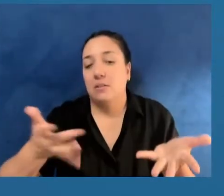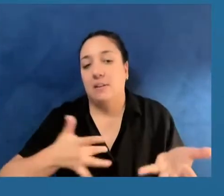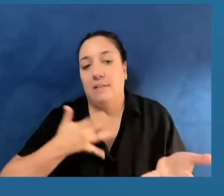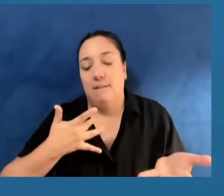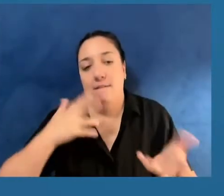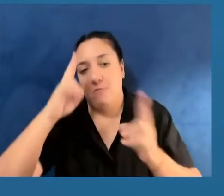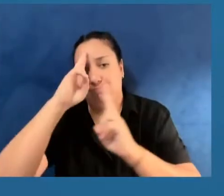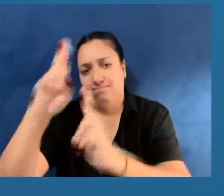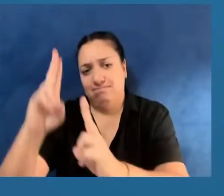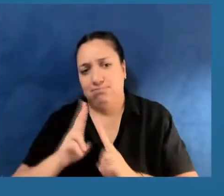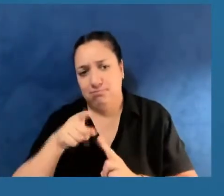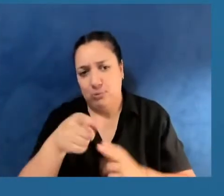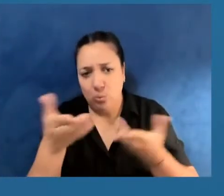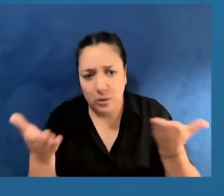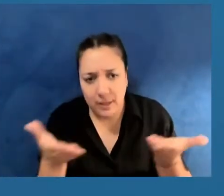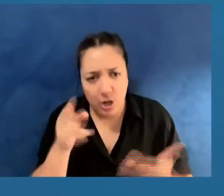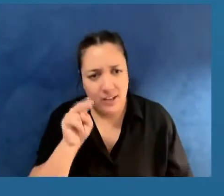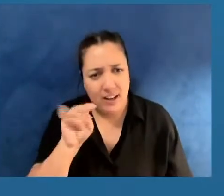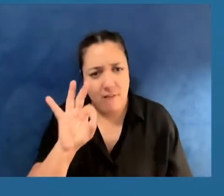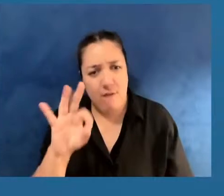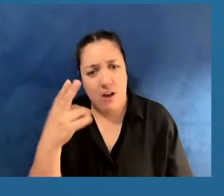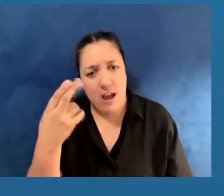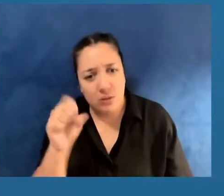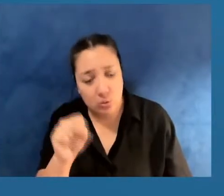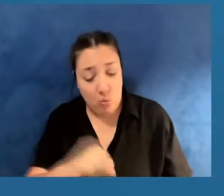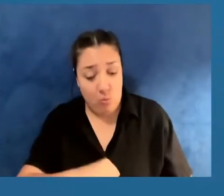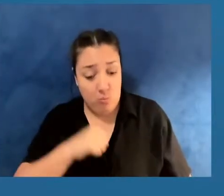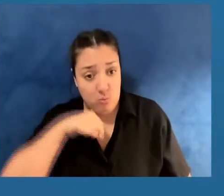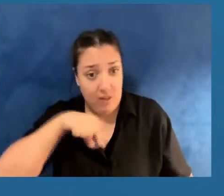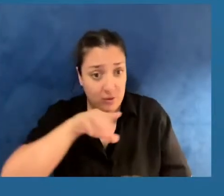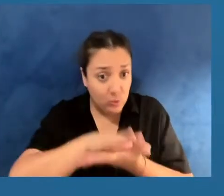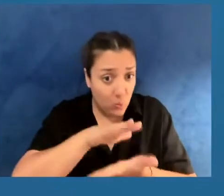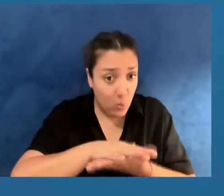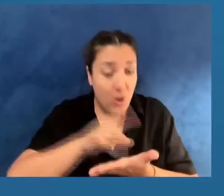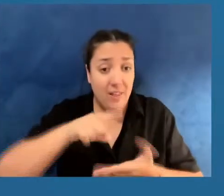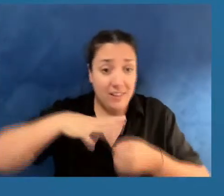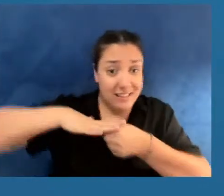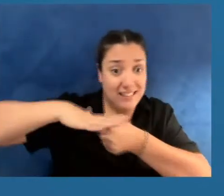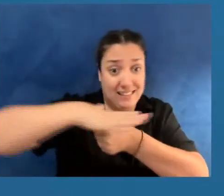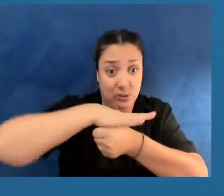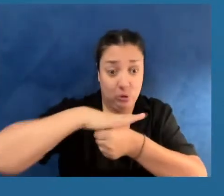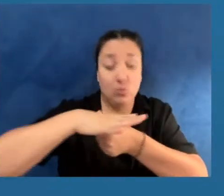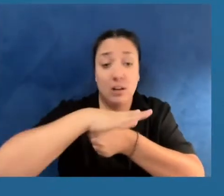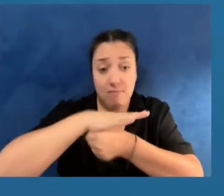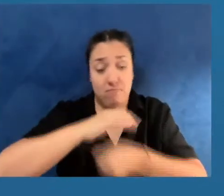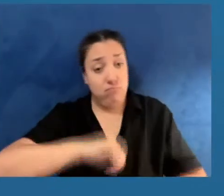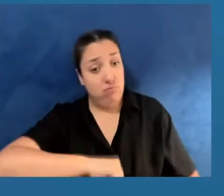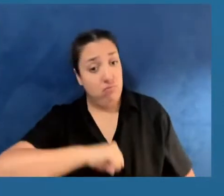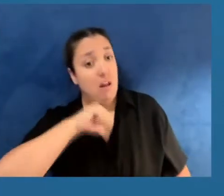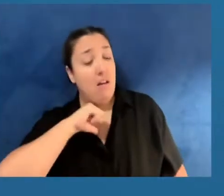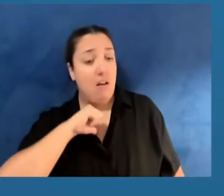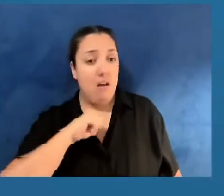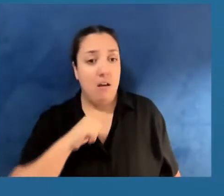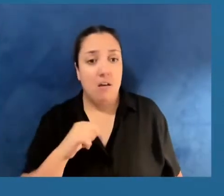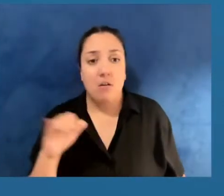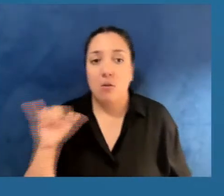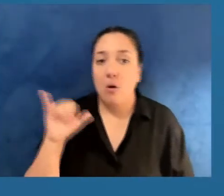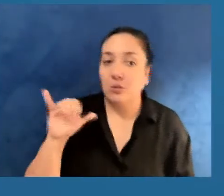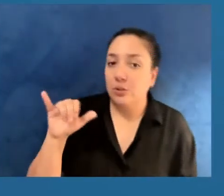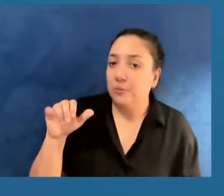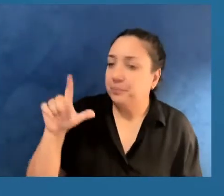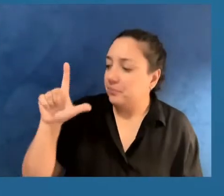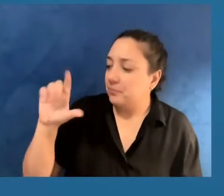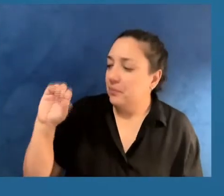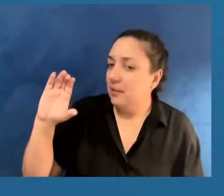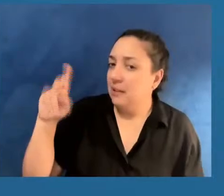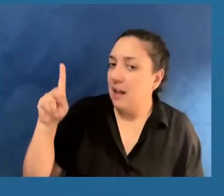School. We're proud of our school. We're proud of our district. We're honored that Superintendent Ashir is here from Lockport. She